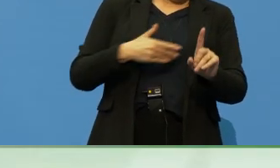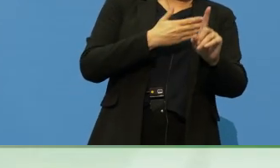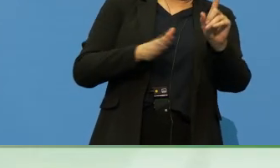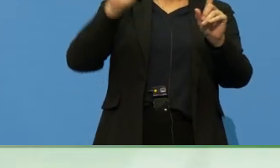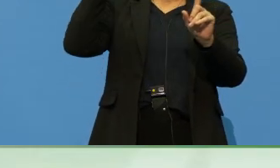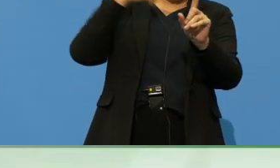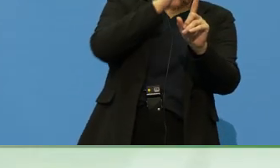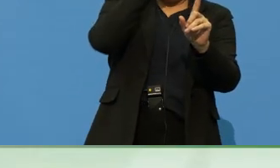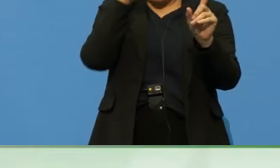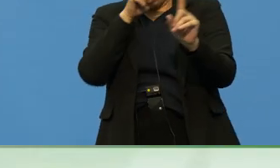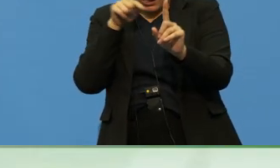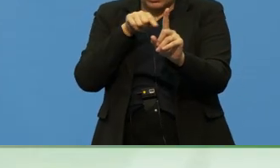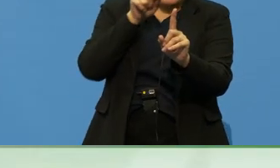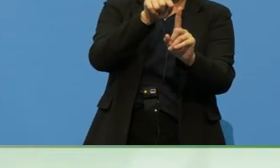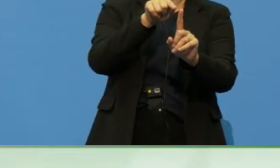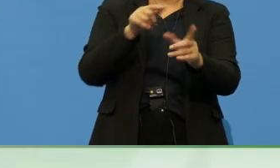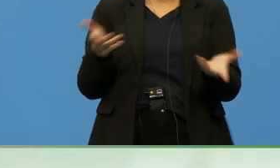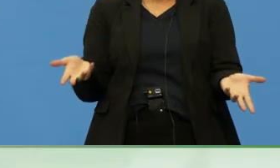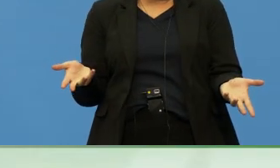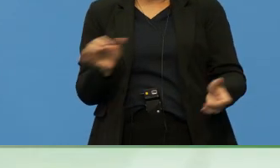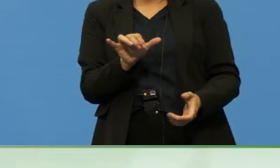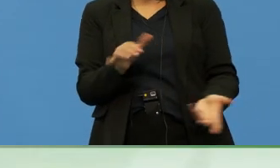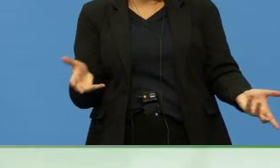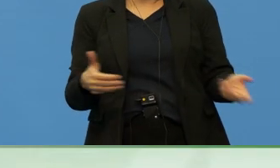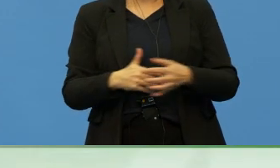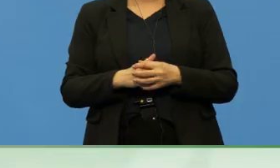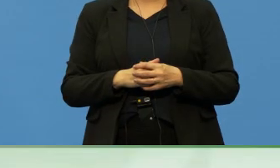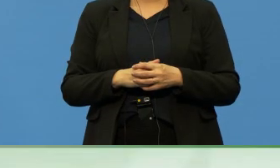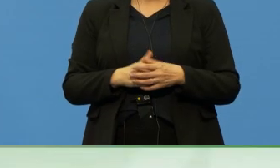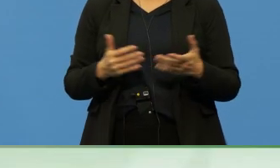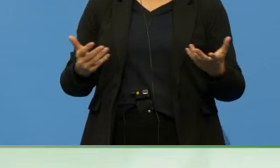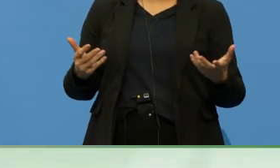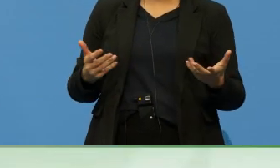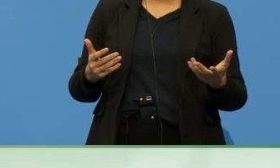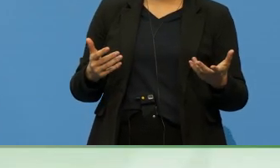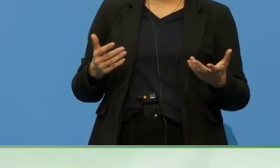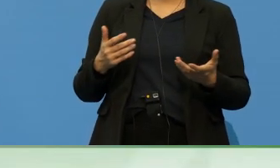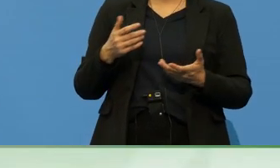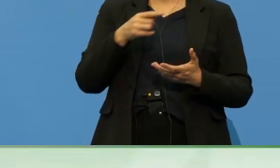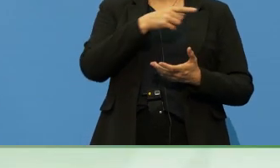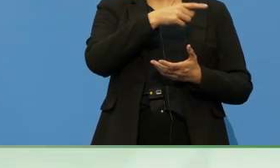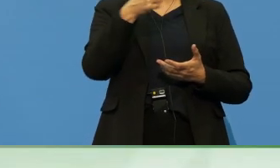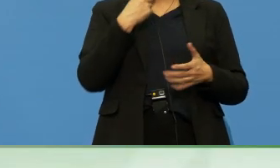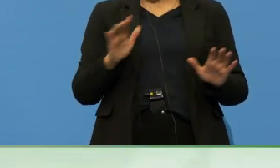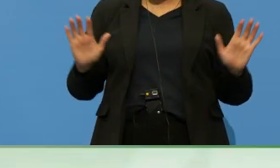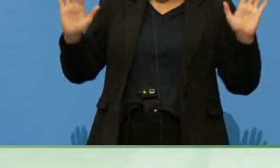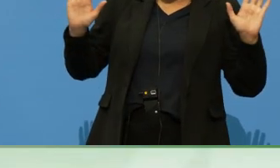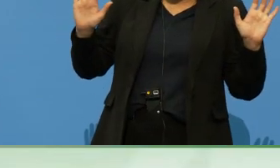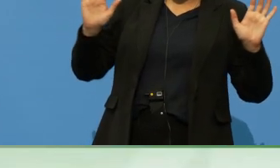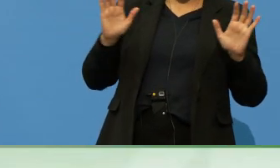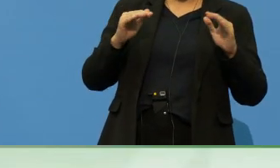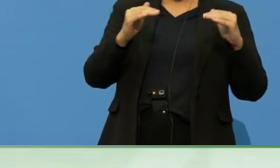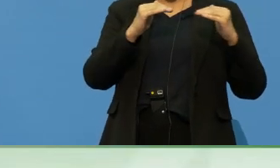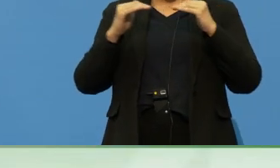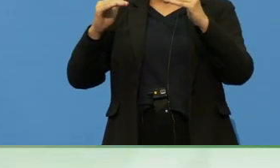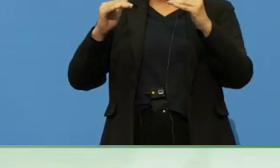face the issue like that, saying it's more expensive. We don't want to hear this argument. There is no